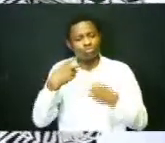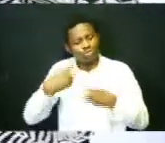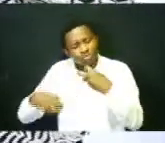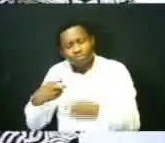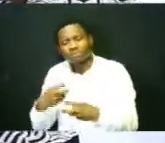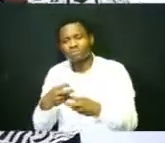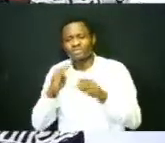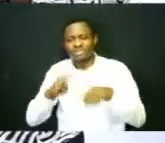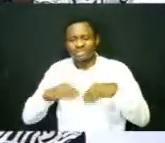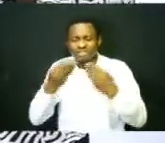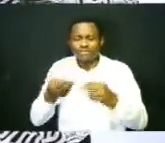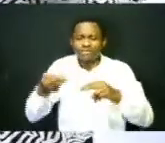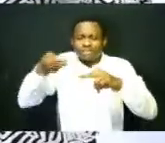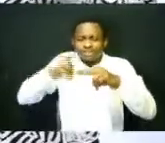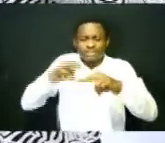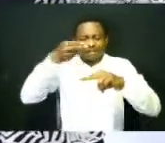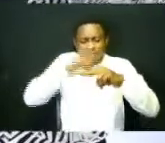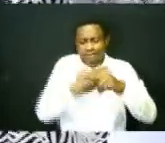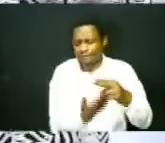Produce increase in assets.